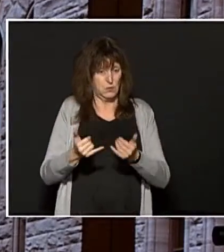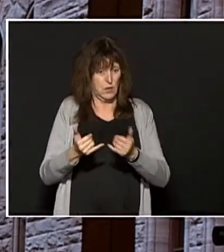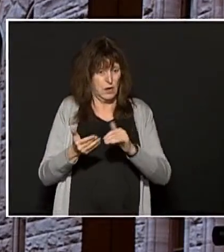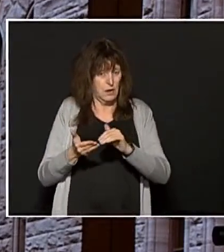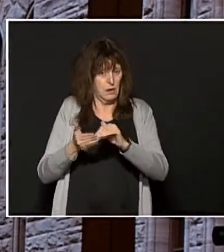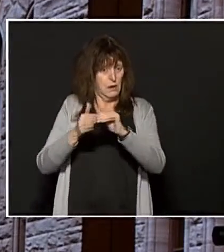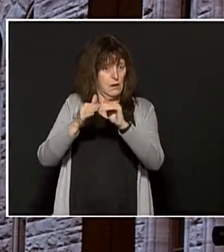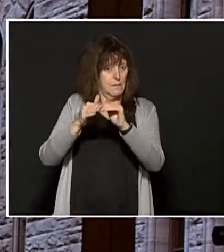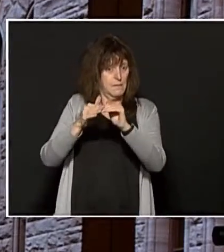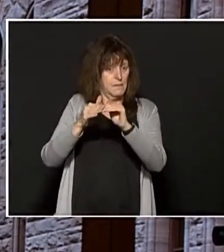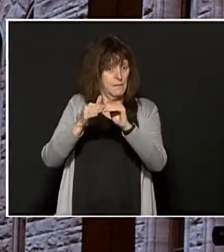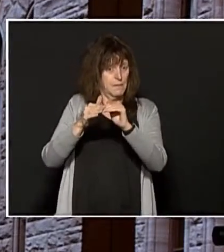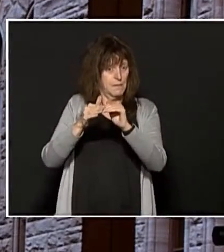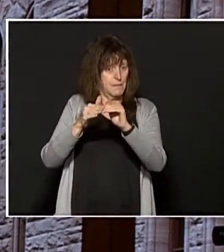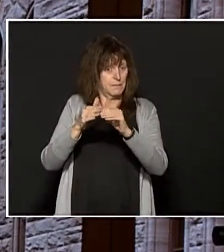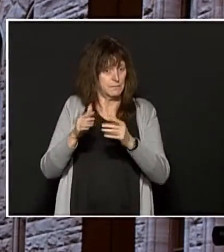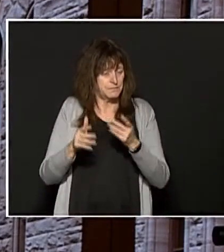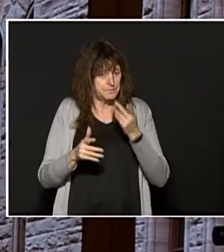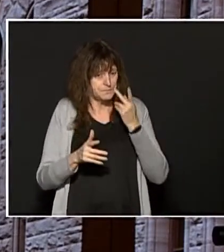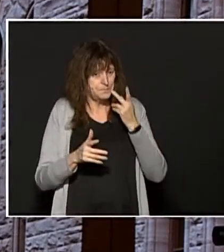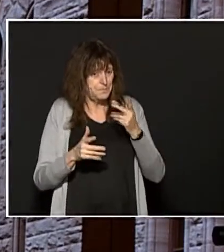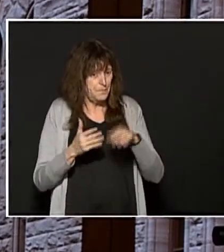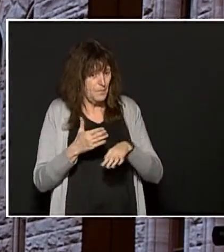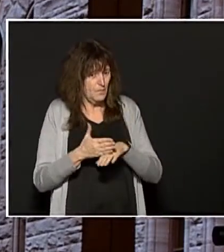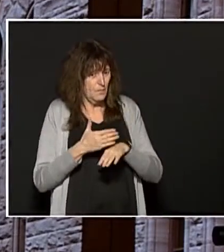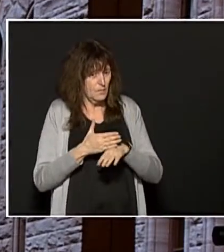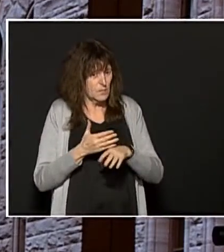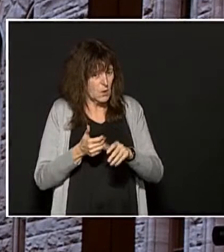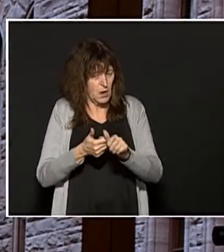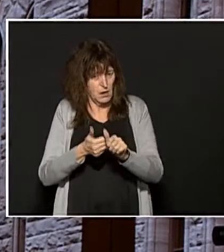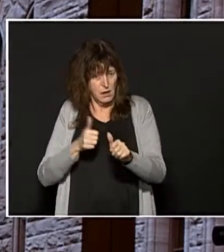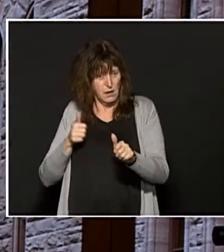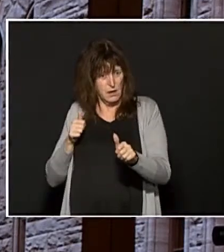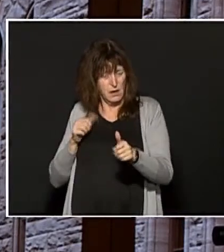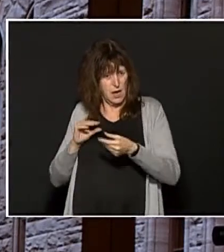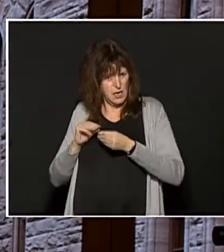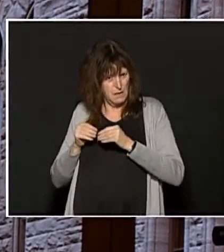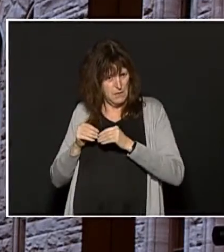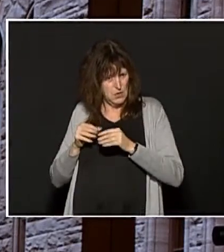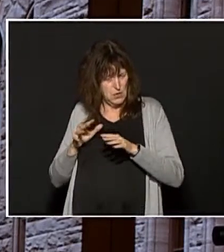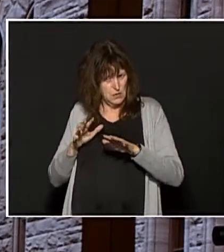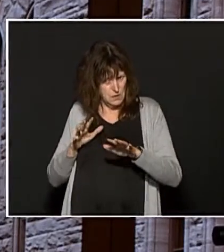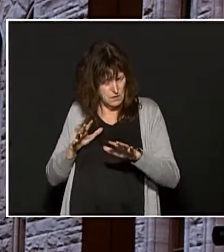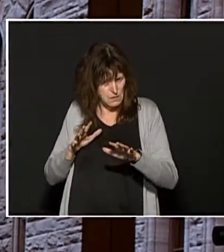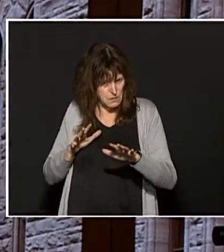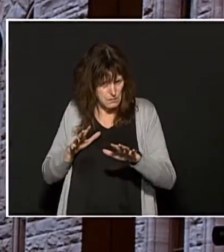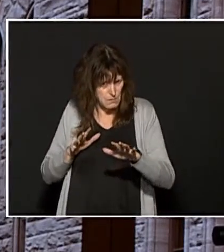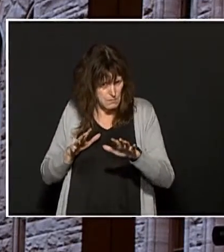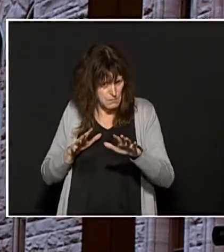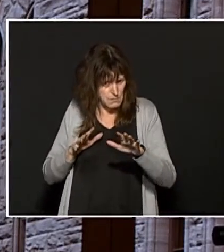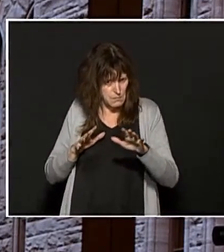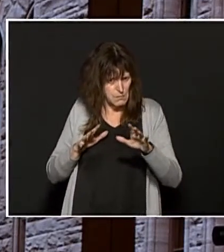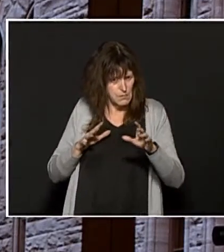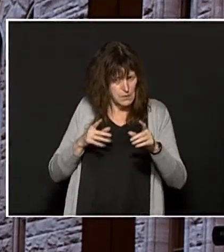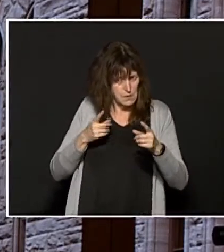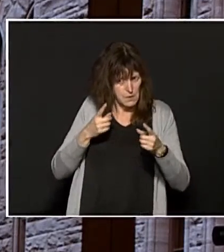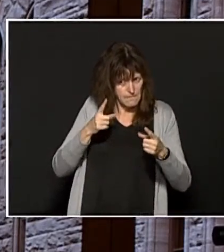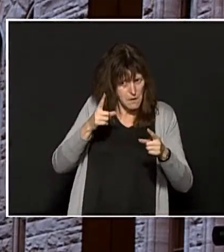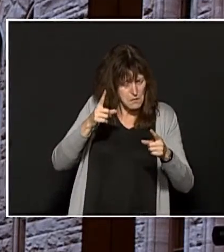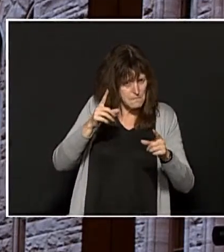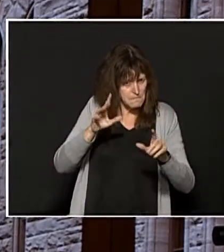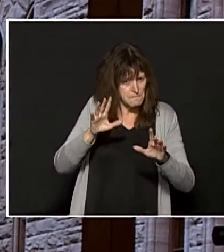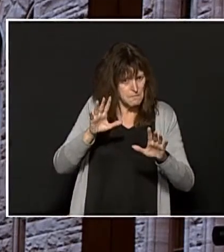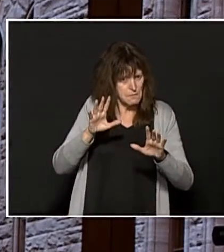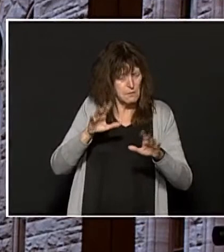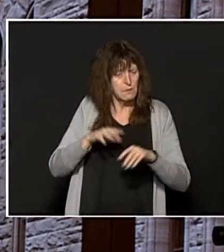what Dr. Brown noted in his presentation. Our R effective, or RTs people talk about, has declined both for